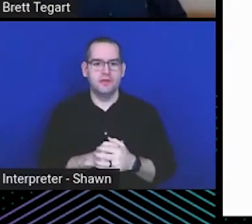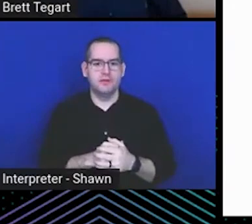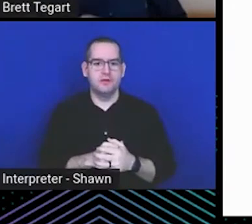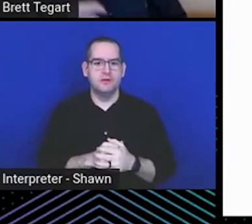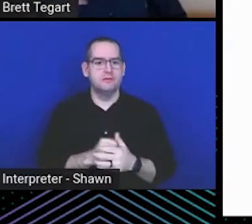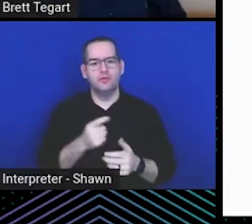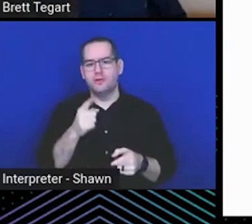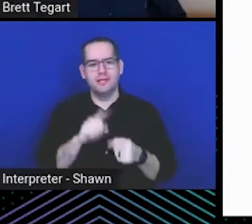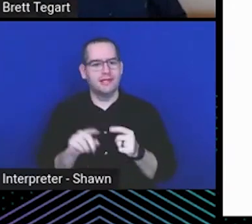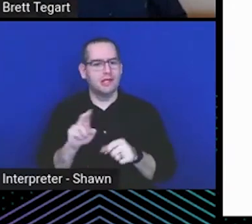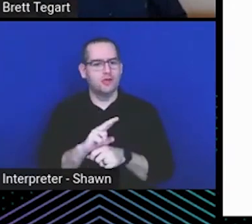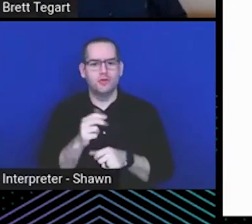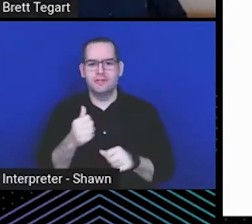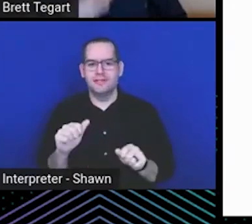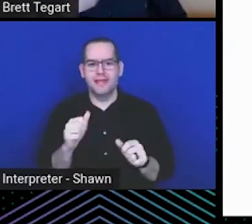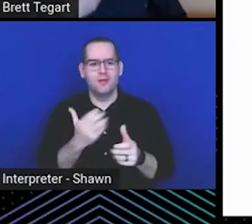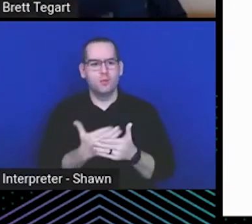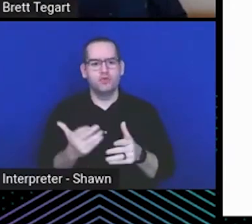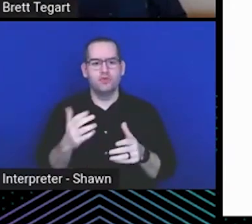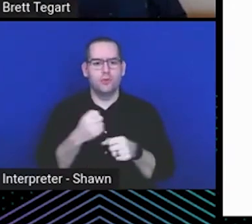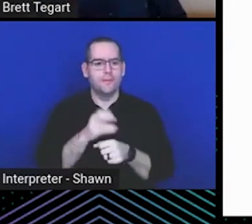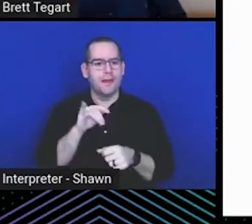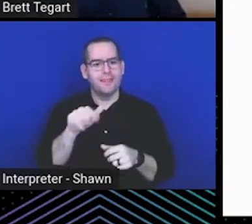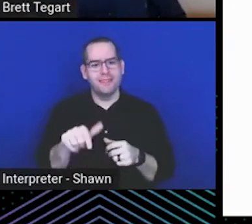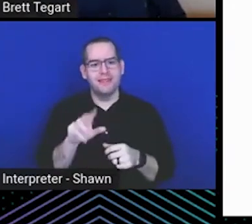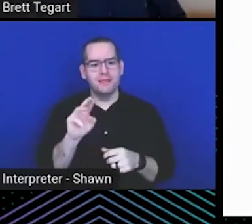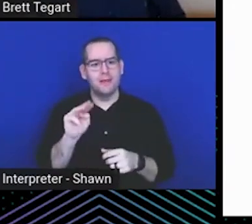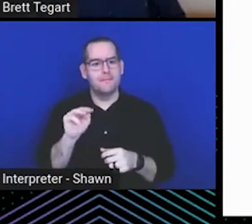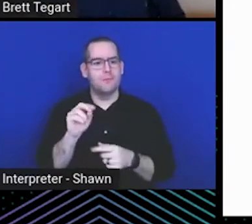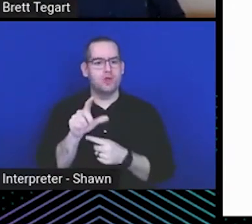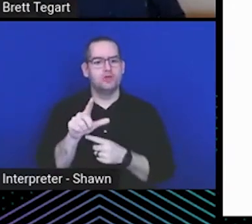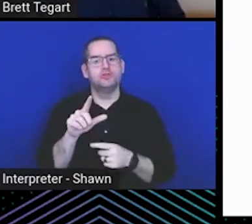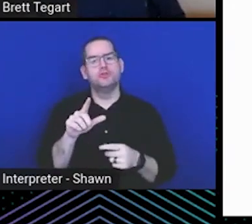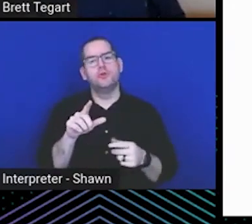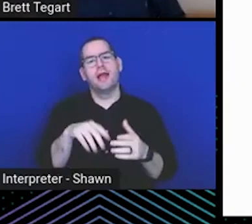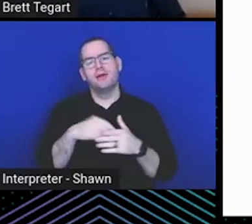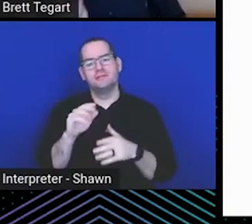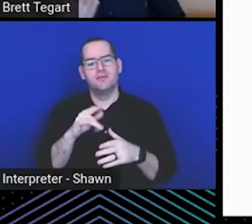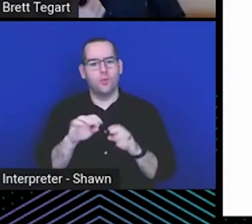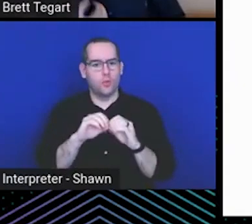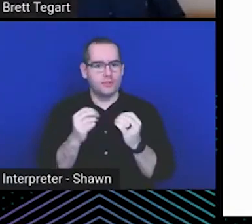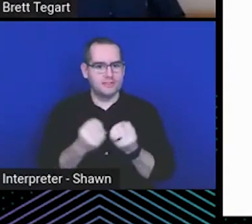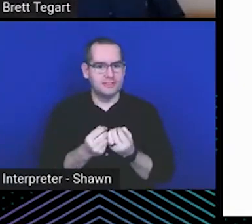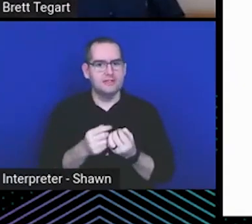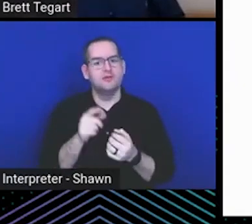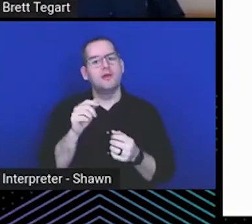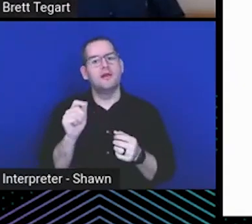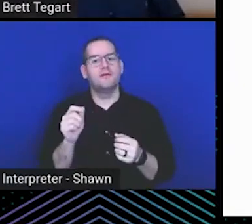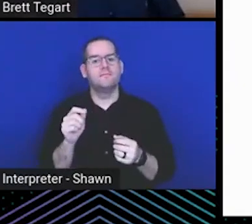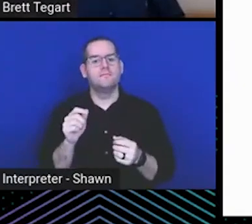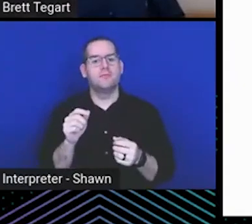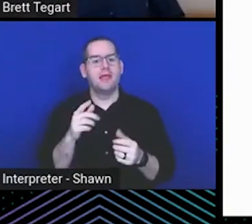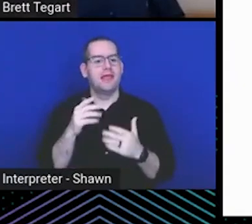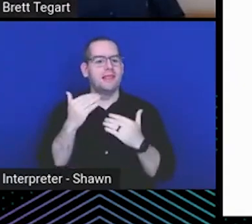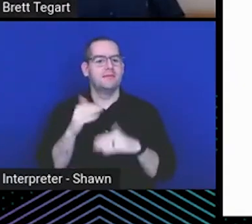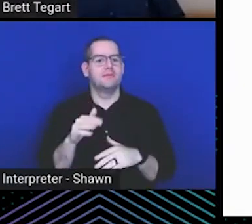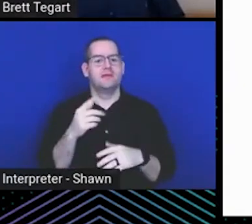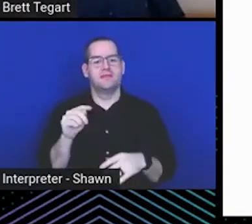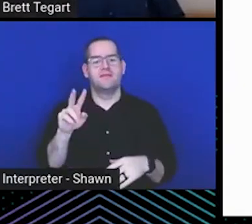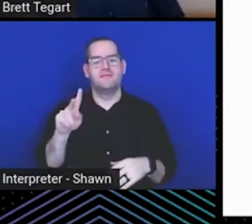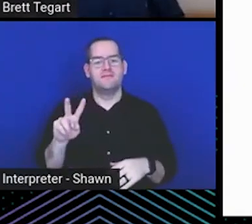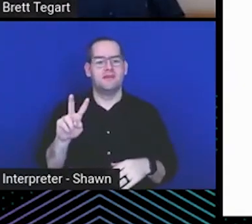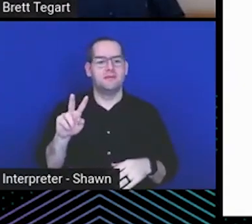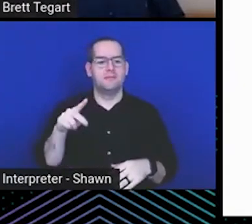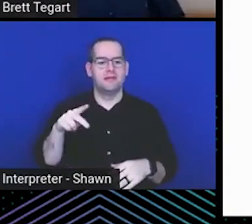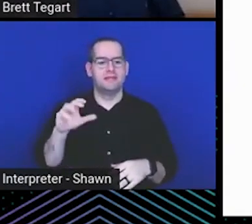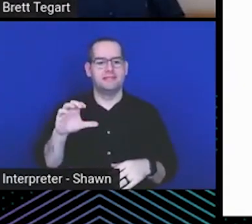any resource created by this module to transmit data outside of our organization. And it limits the VPC endpoints that we